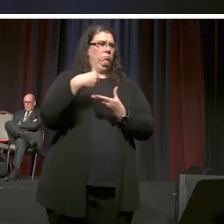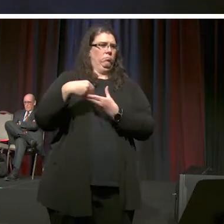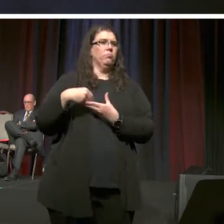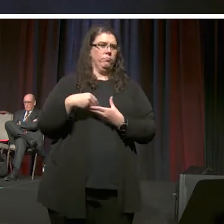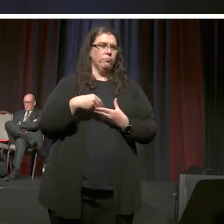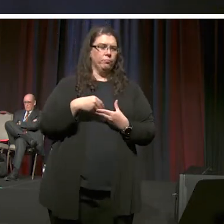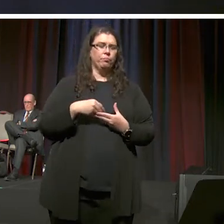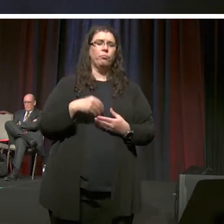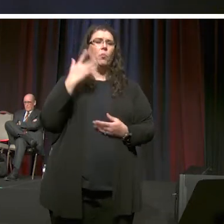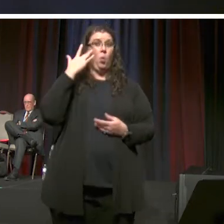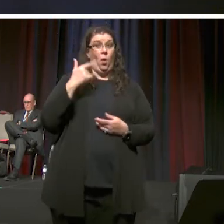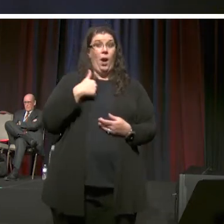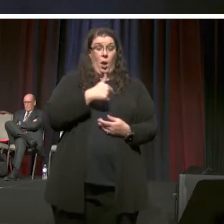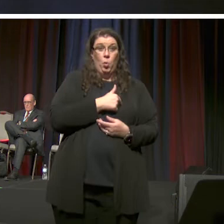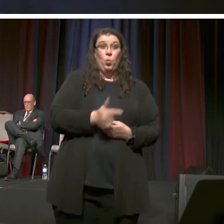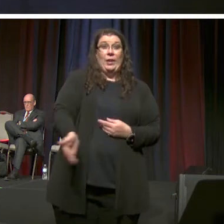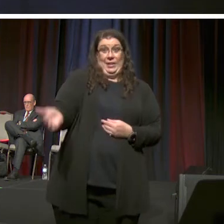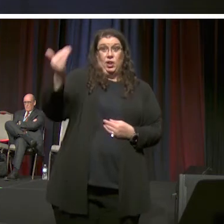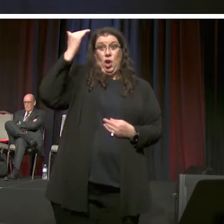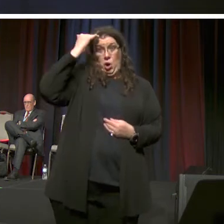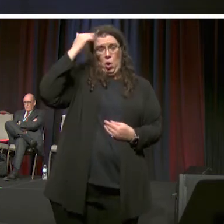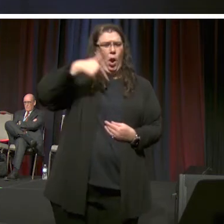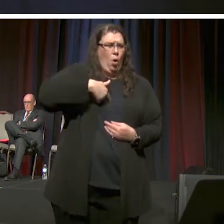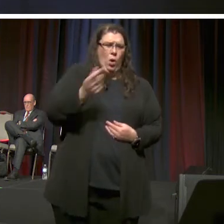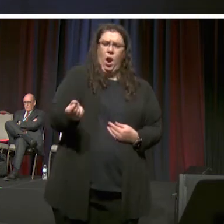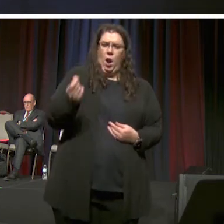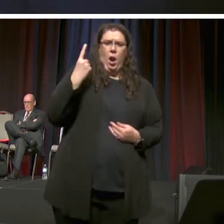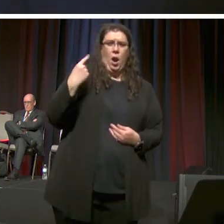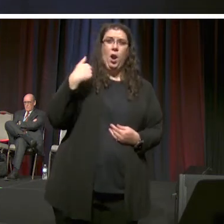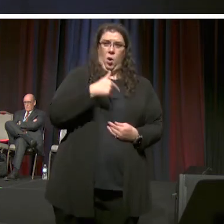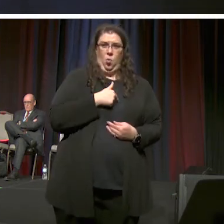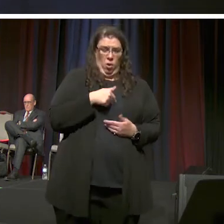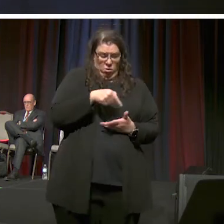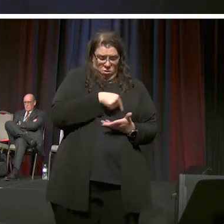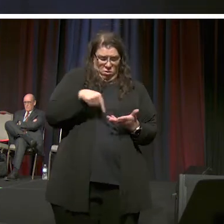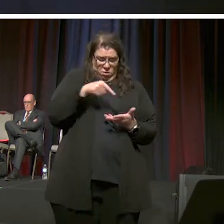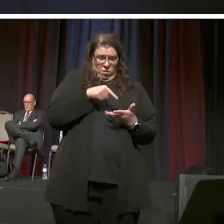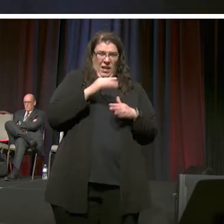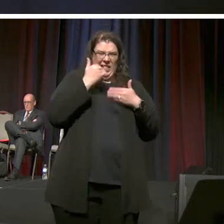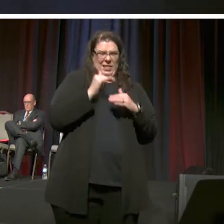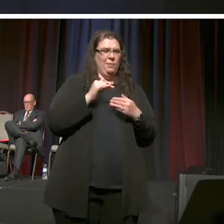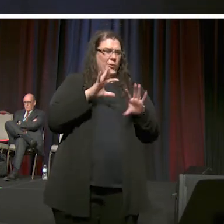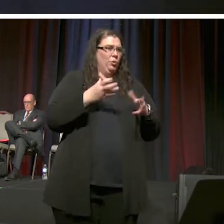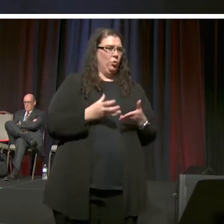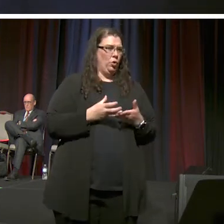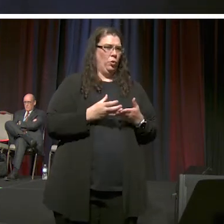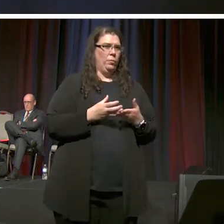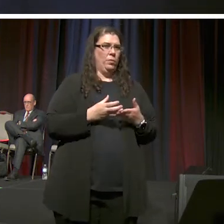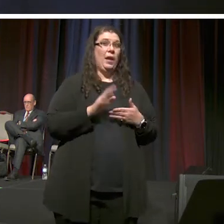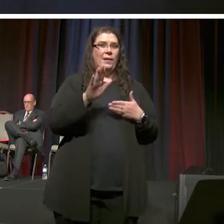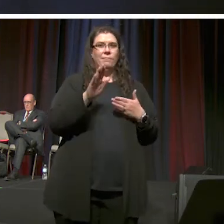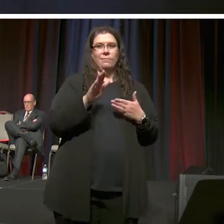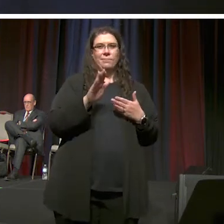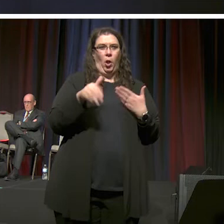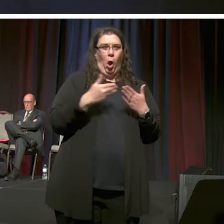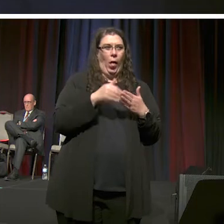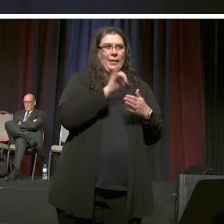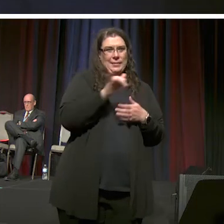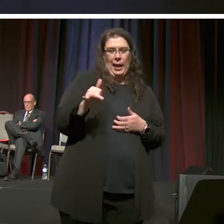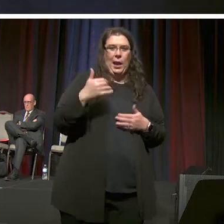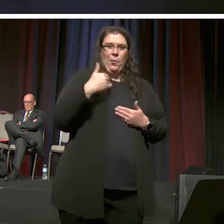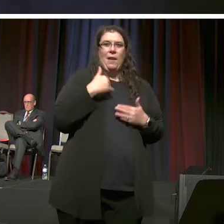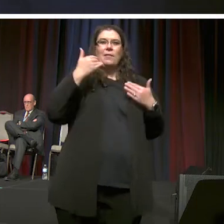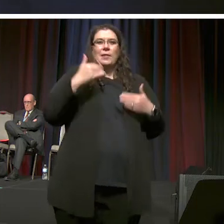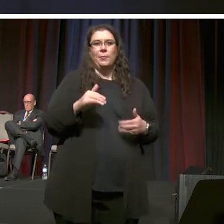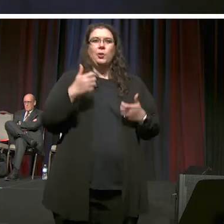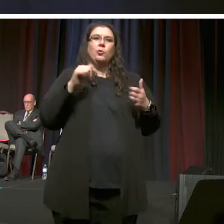feedback, because we know and understand that we are a very limited group, as all groups are that try